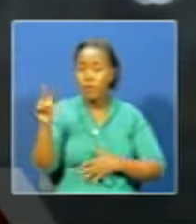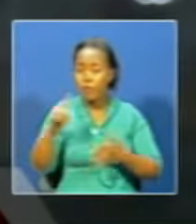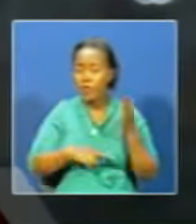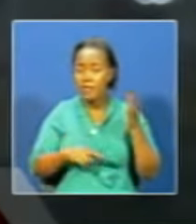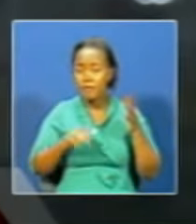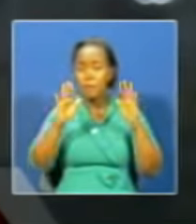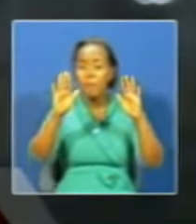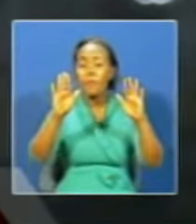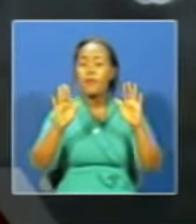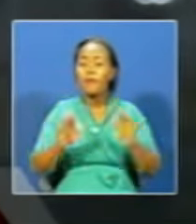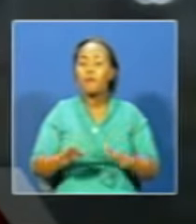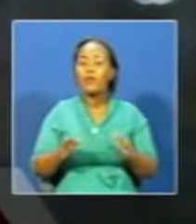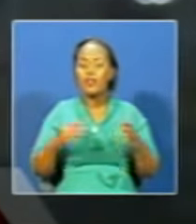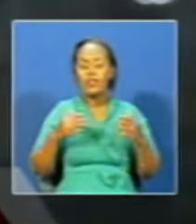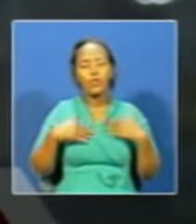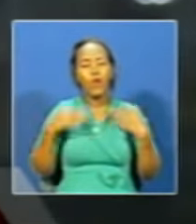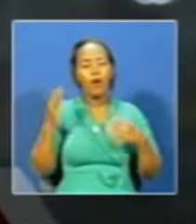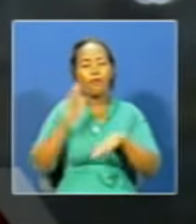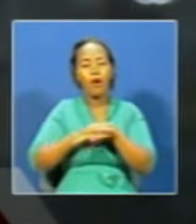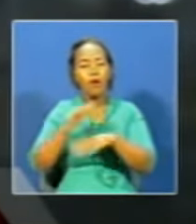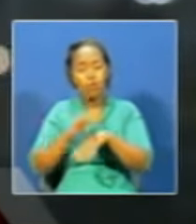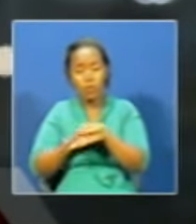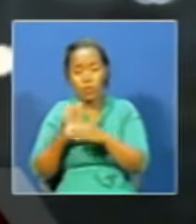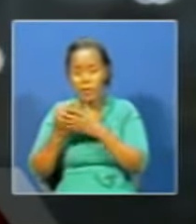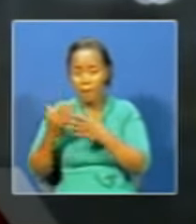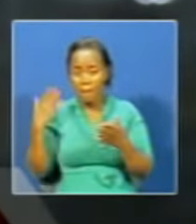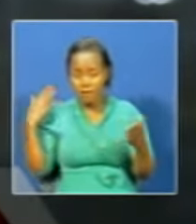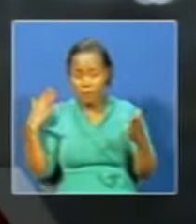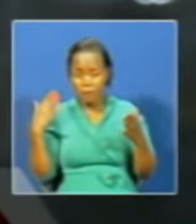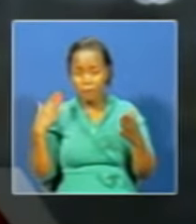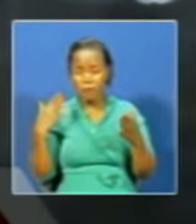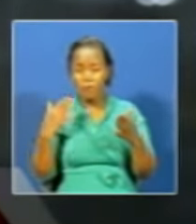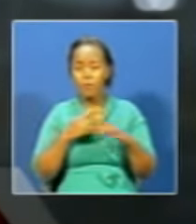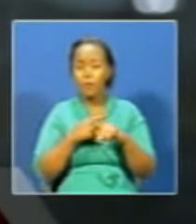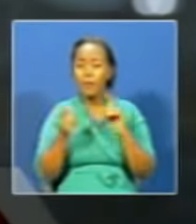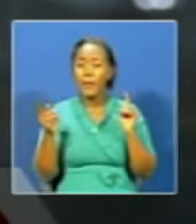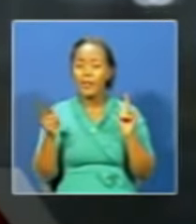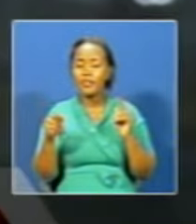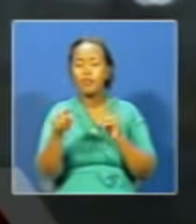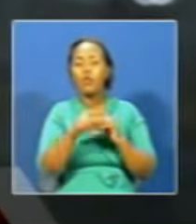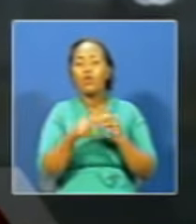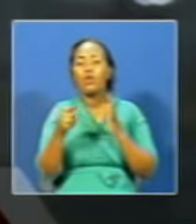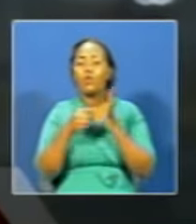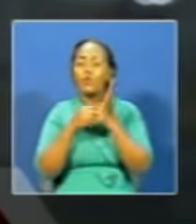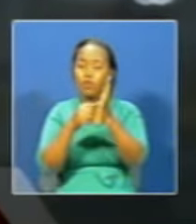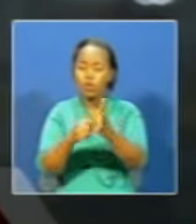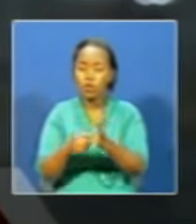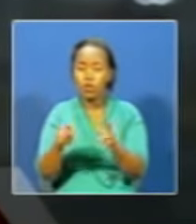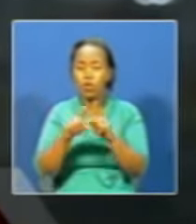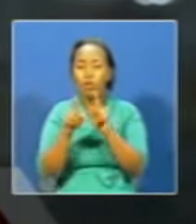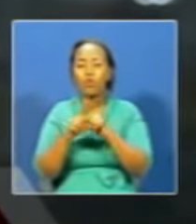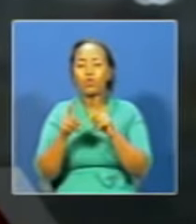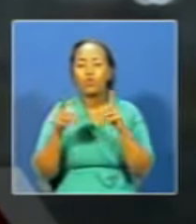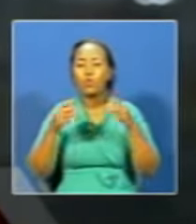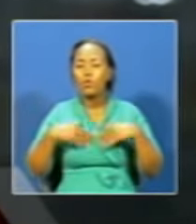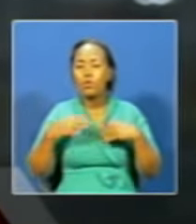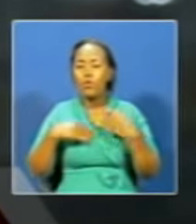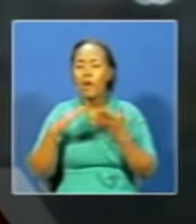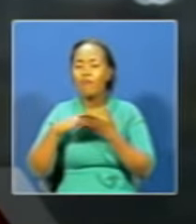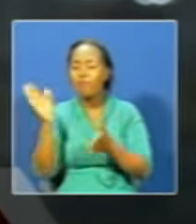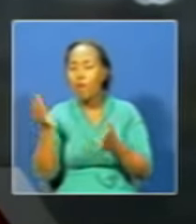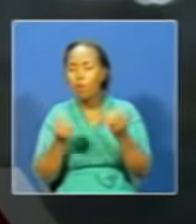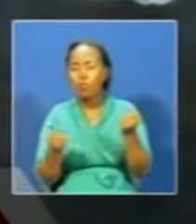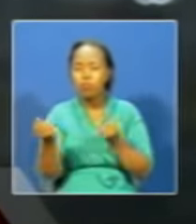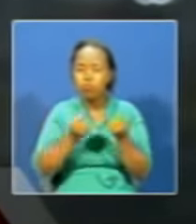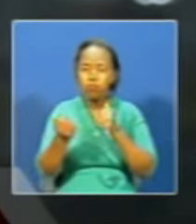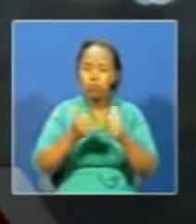be to have a good look during the Ricky, where for sure the nose going to make, like always, big difference in rally. But I think the